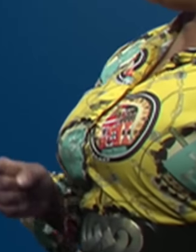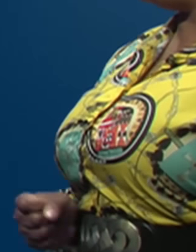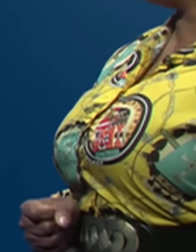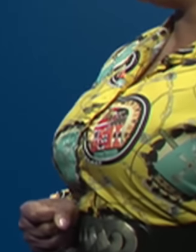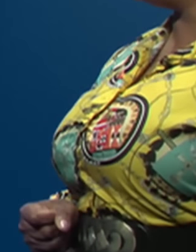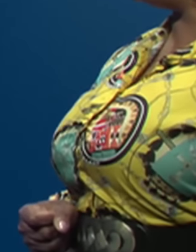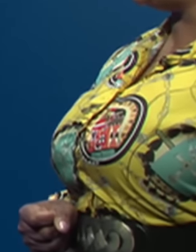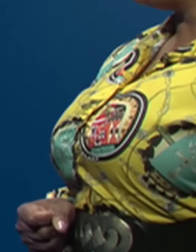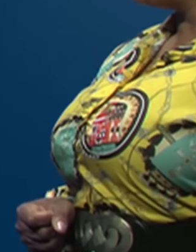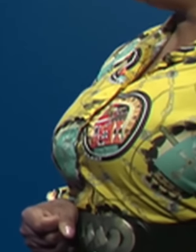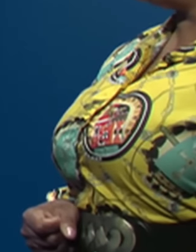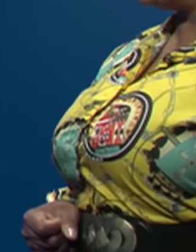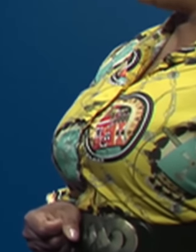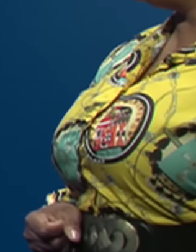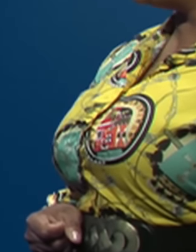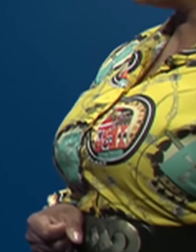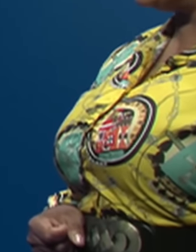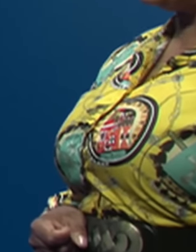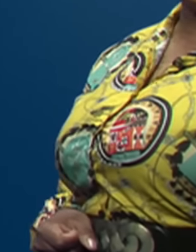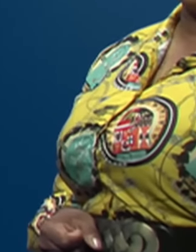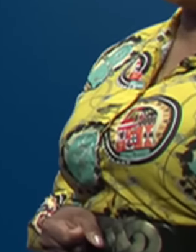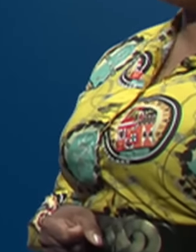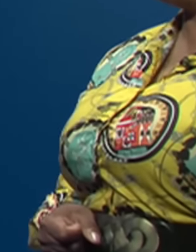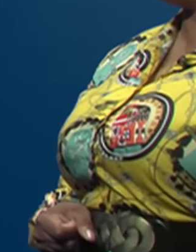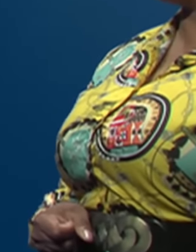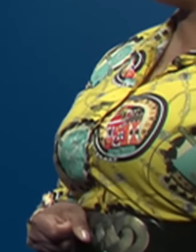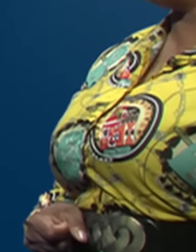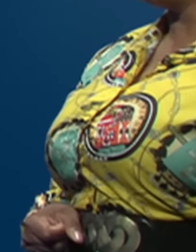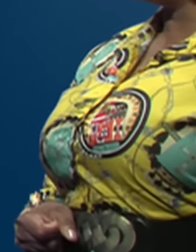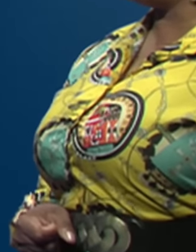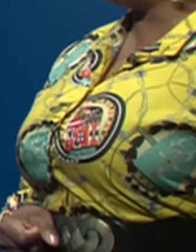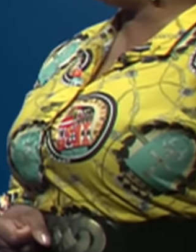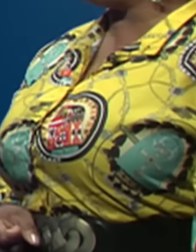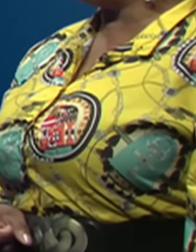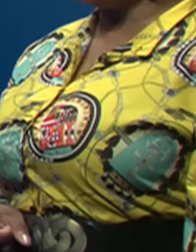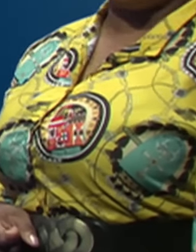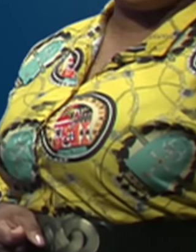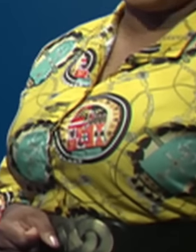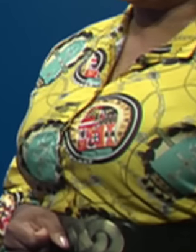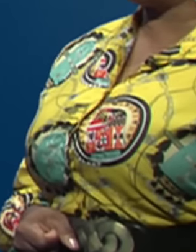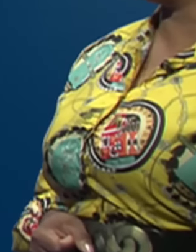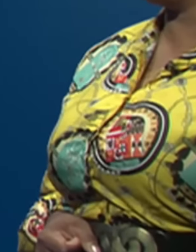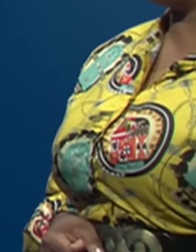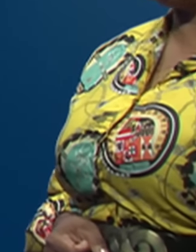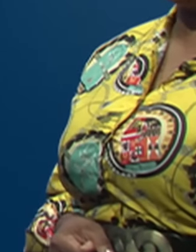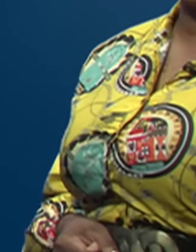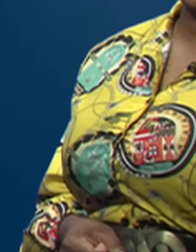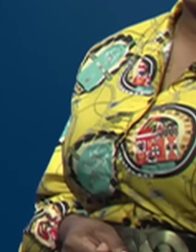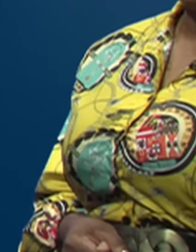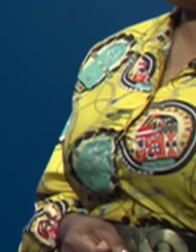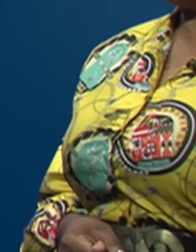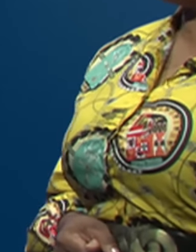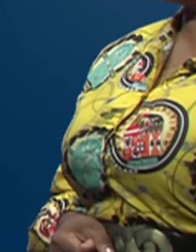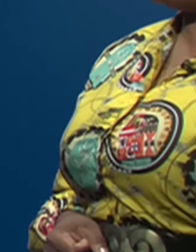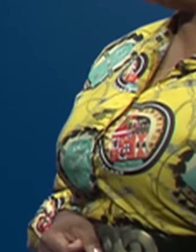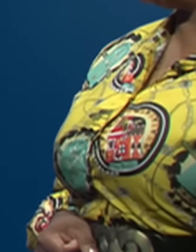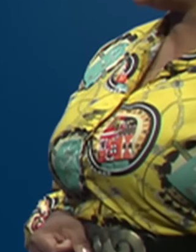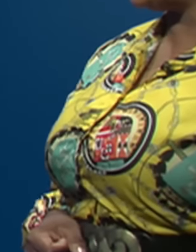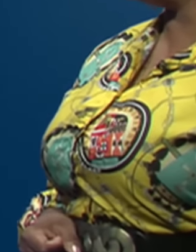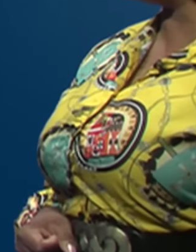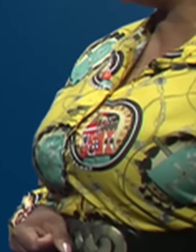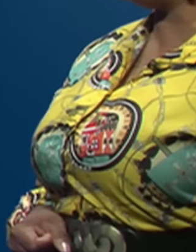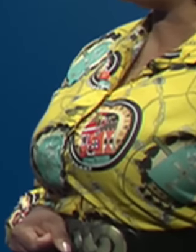le kgonagalo tša dipula Ulundi go tla be go ntše go ruthetše ka tše 32 re lebelela le gona Mnambithi ka tše 26 re lebelela go